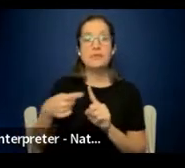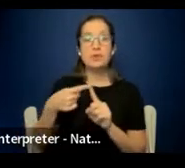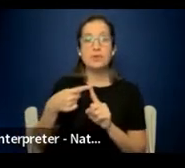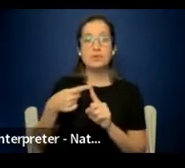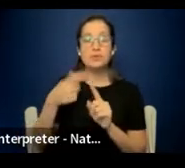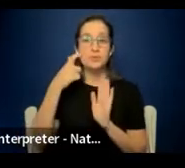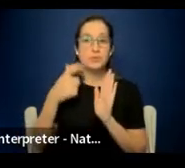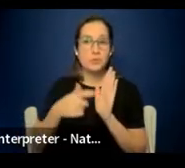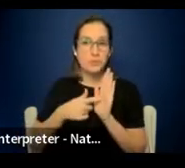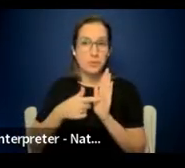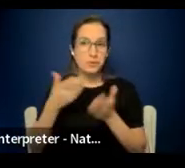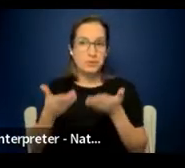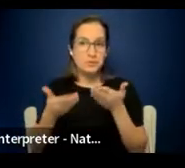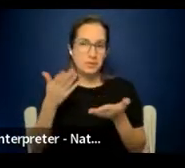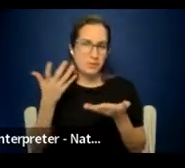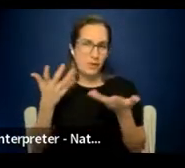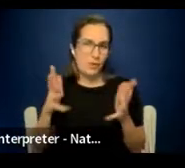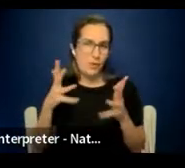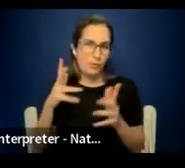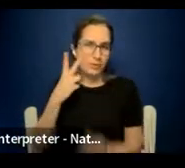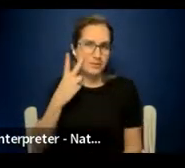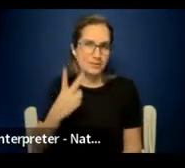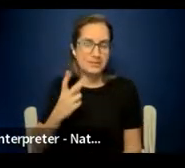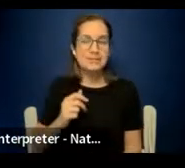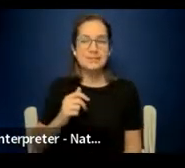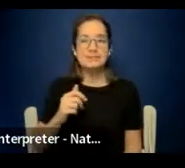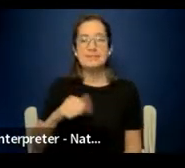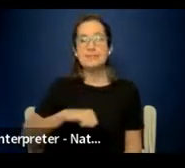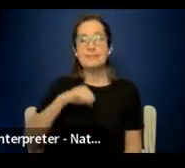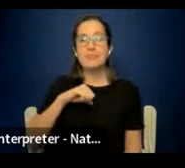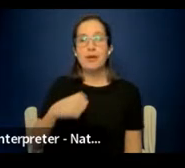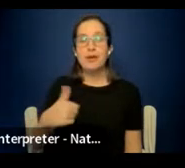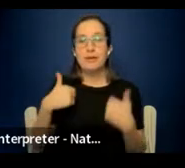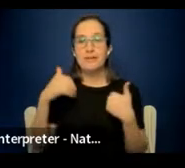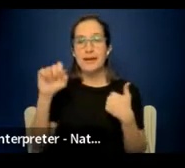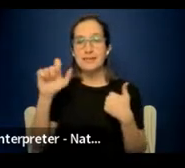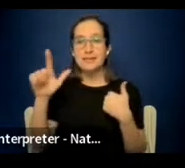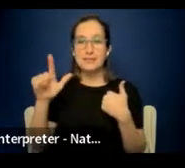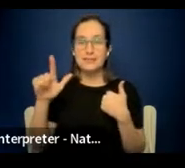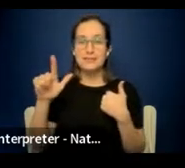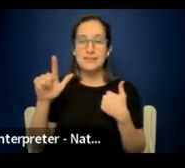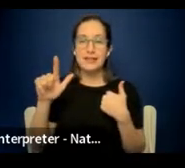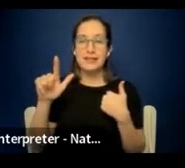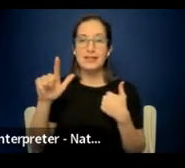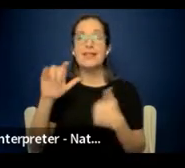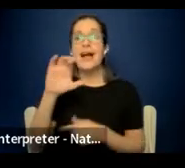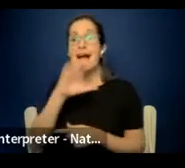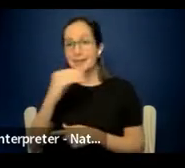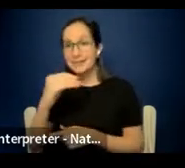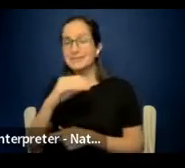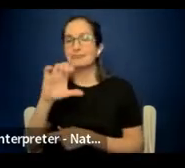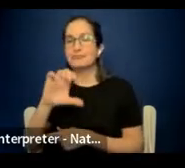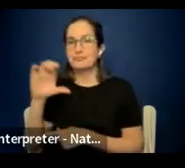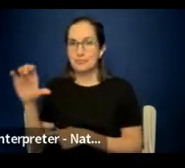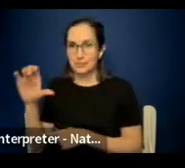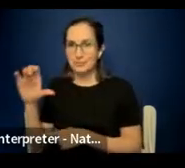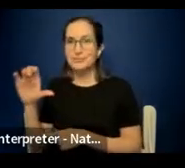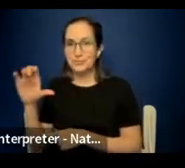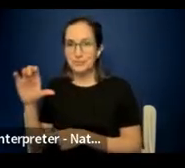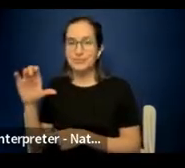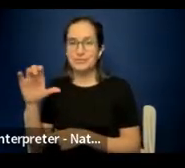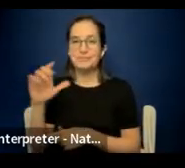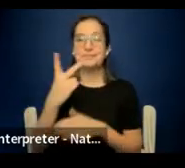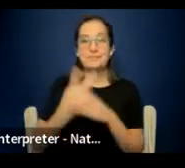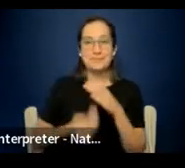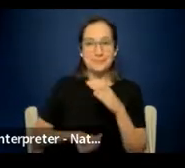might already be able to see, we are very proud to have ASL and closed captioning services available to our attendees